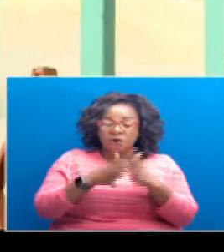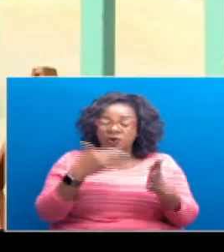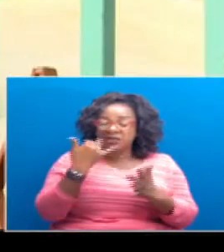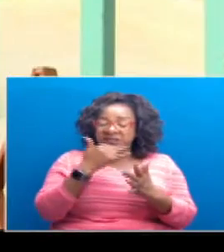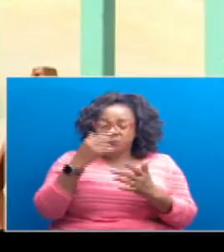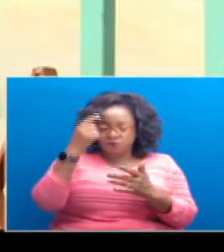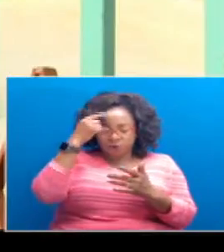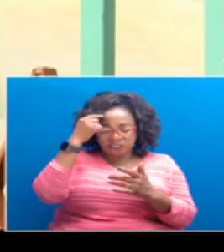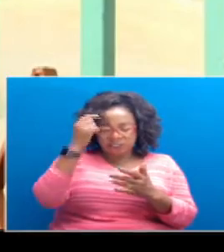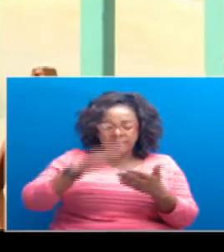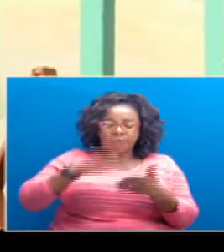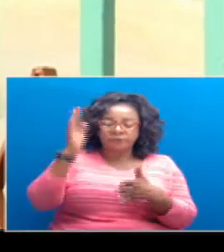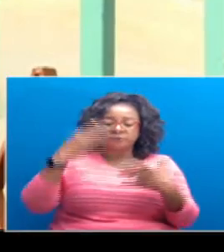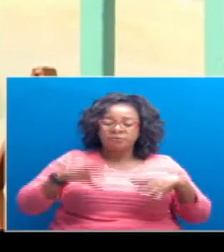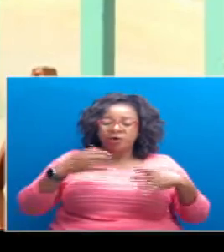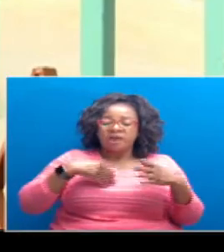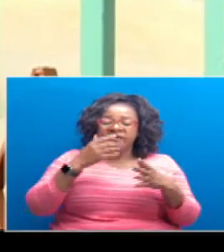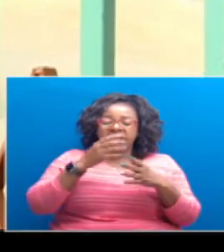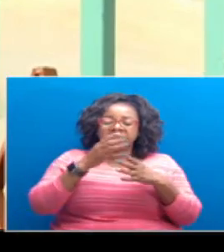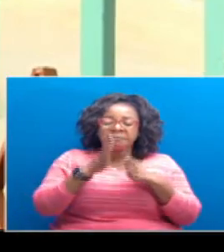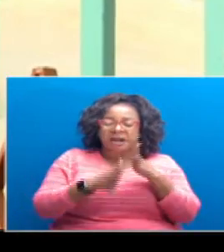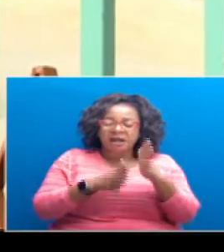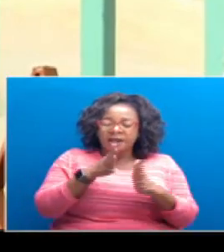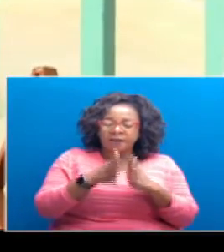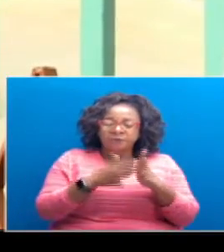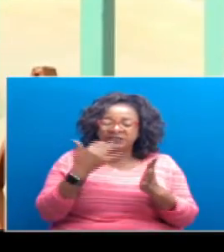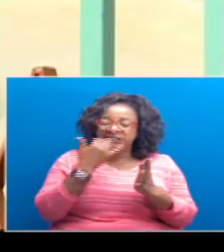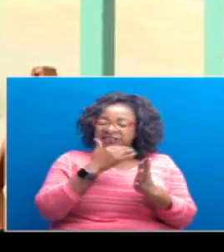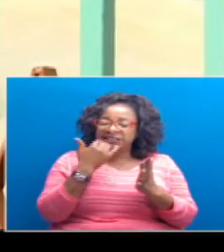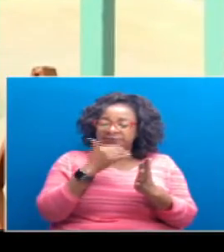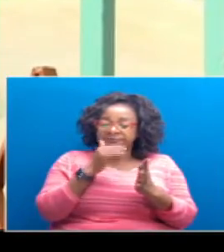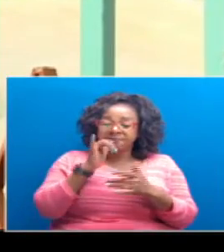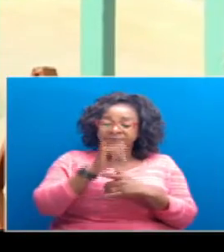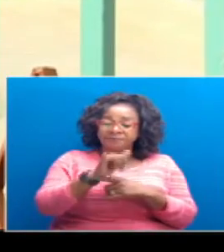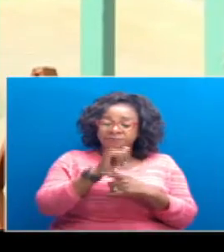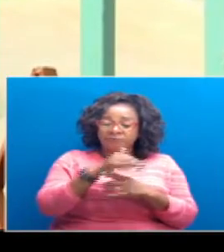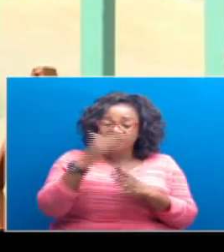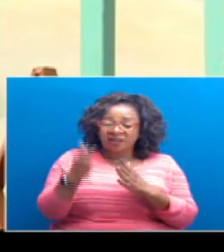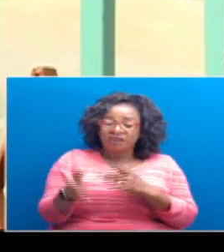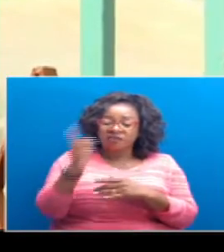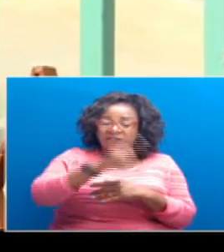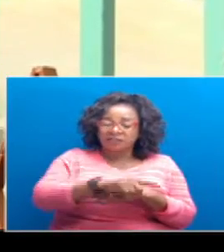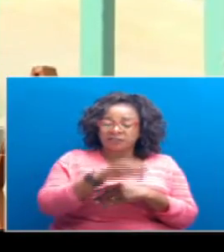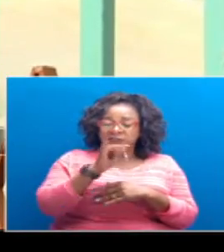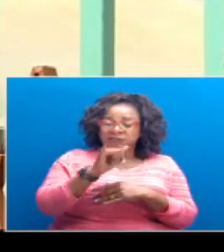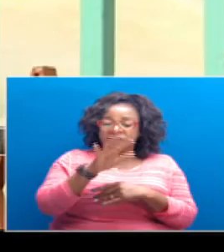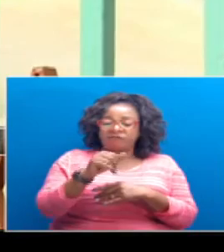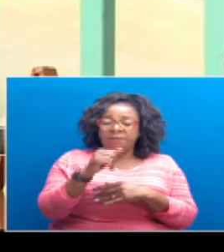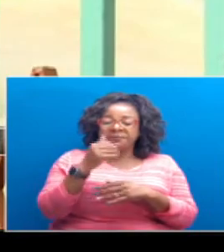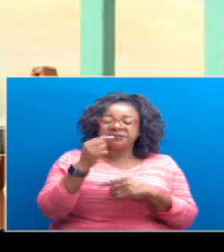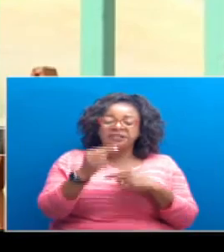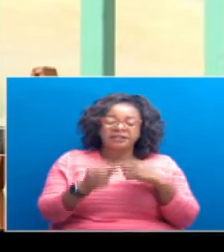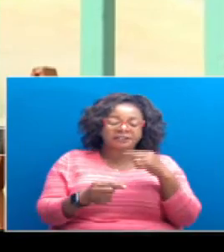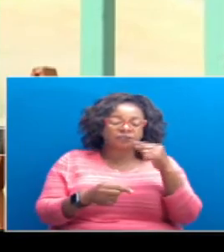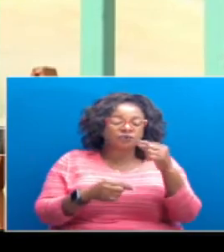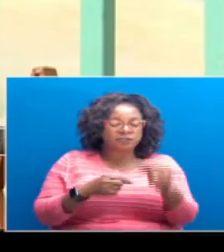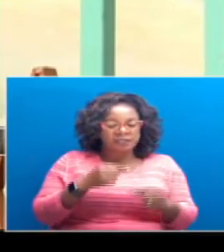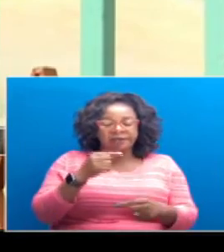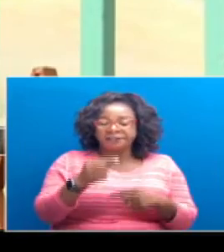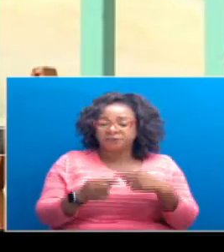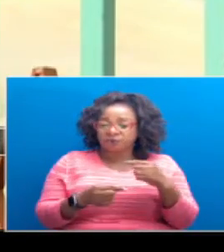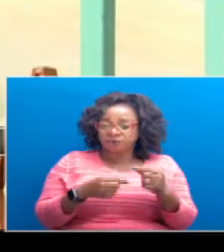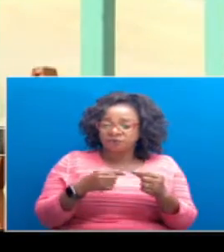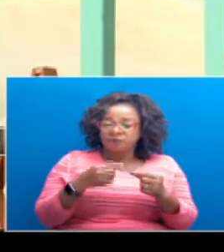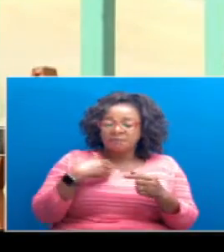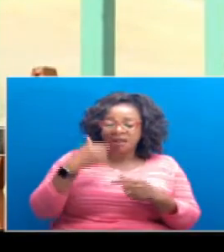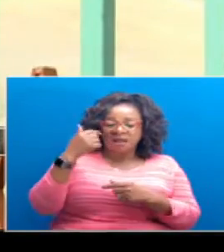that most people have very brown teeth. It's an issue because at the end of the day, it's coming from generation to generation.